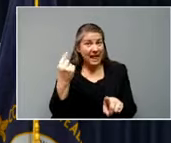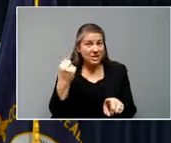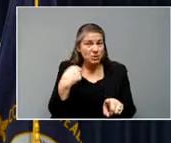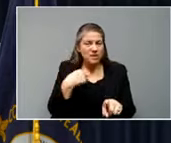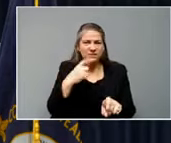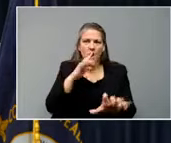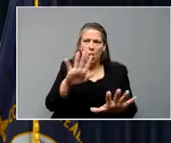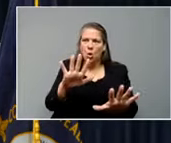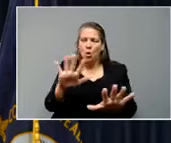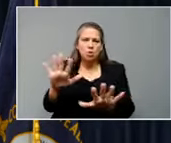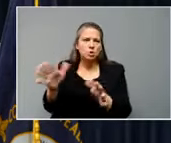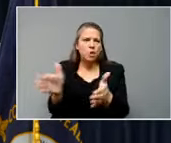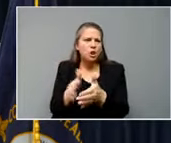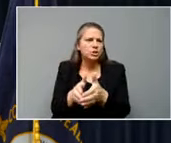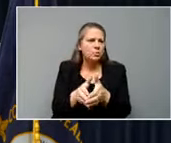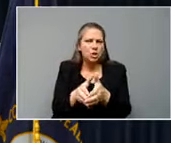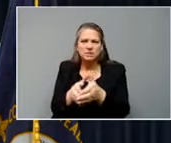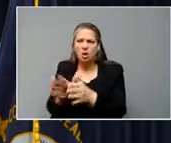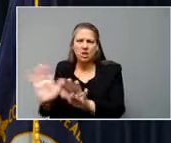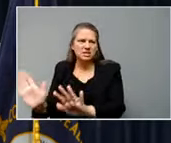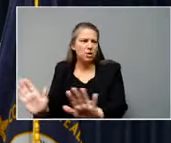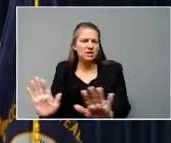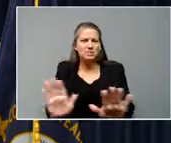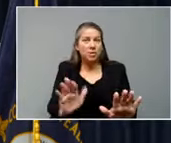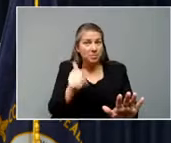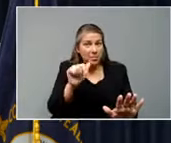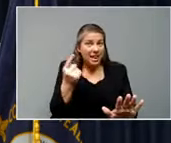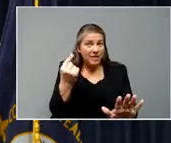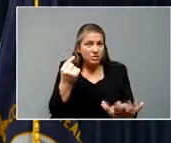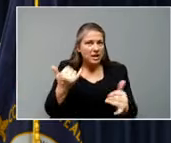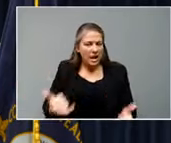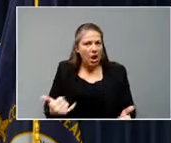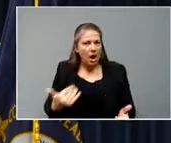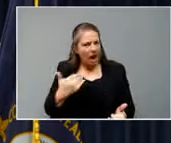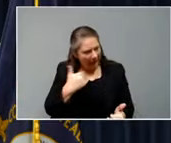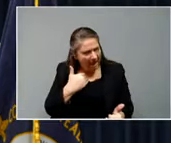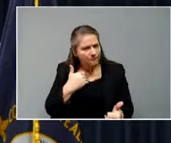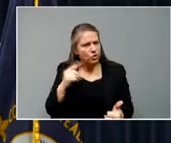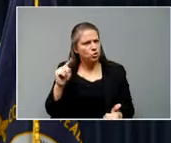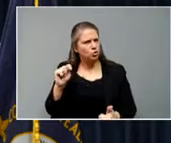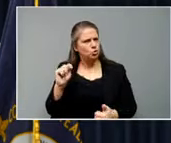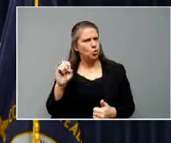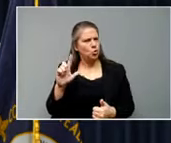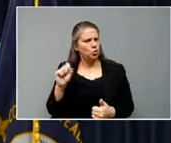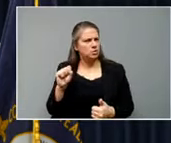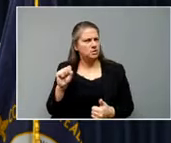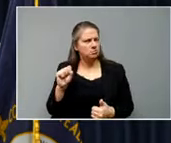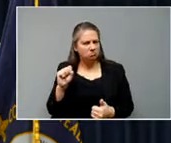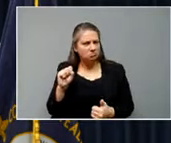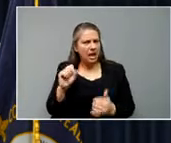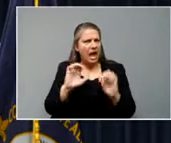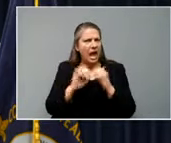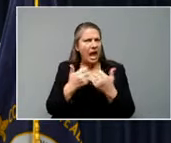as you can. So, number one thing that can make your Thanksgiving or your Christmas safe is